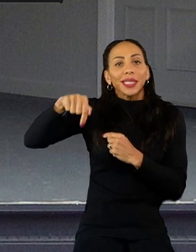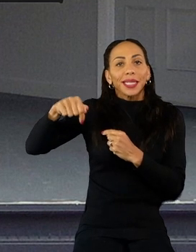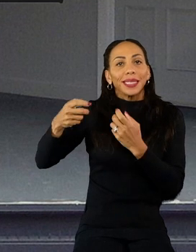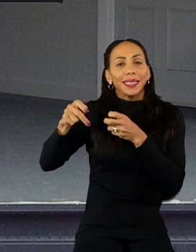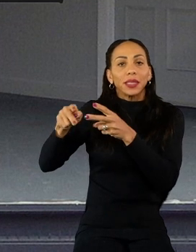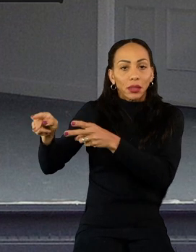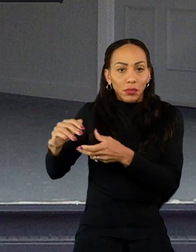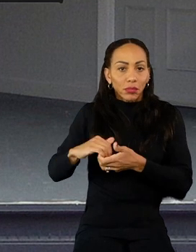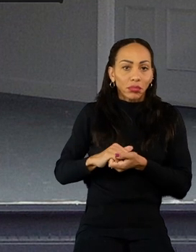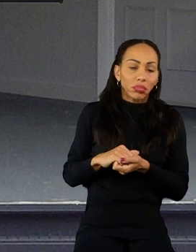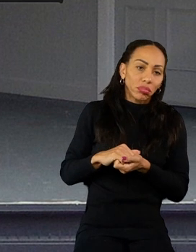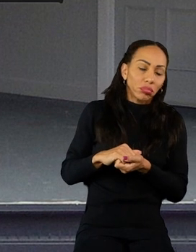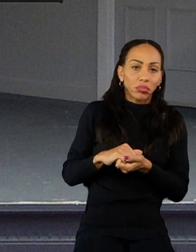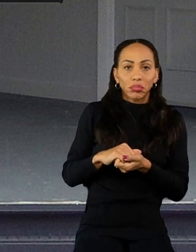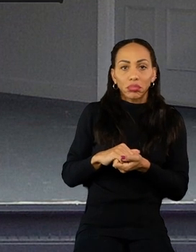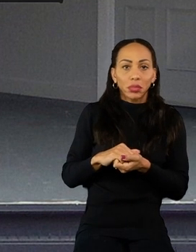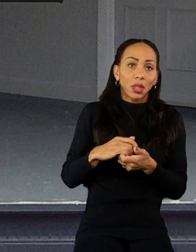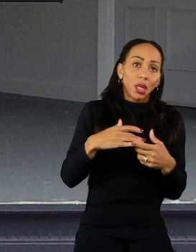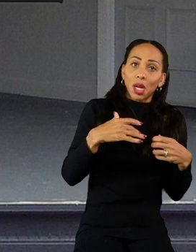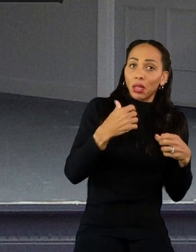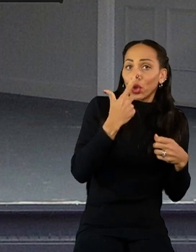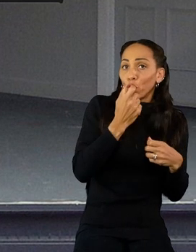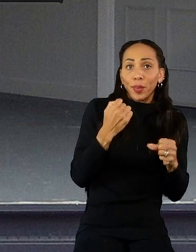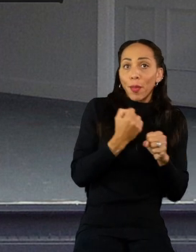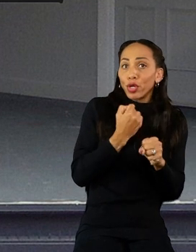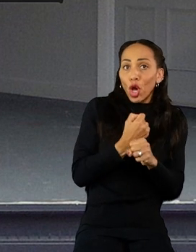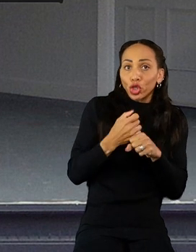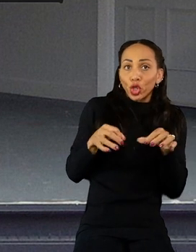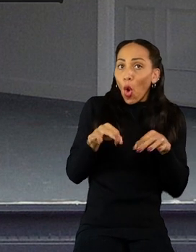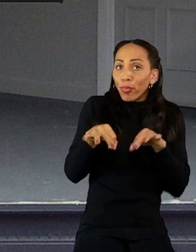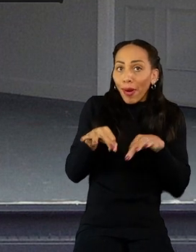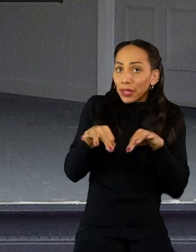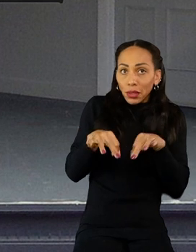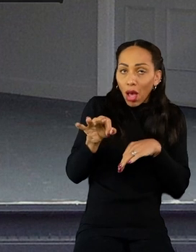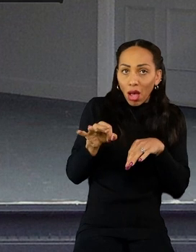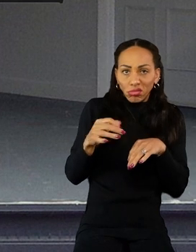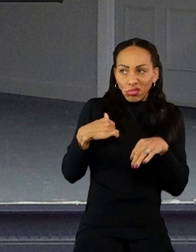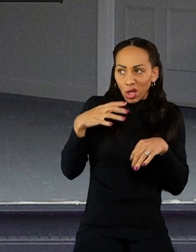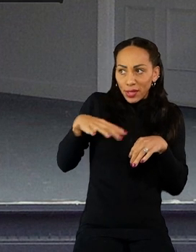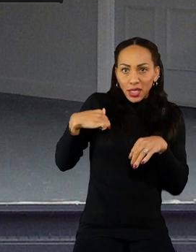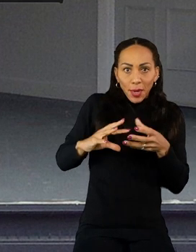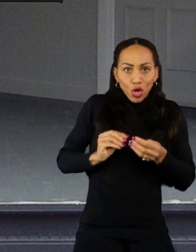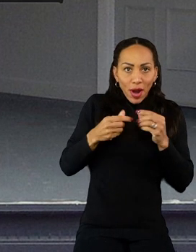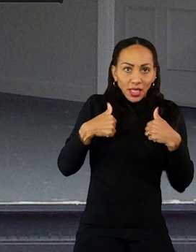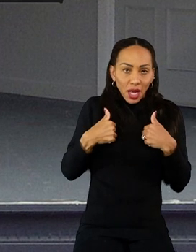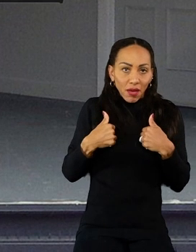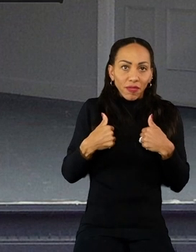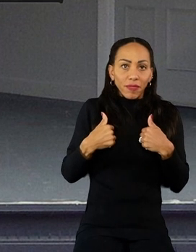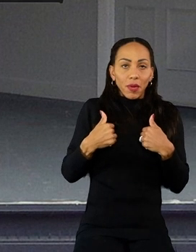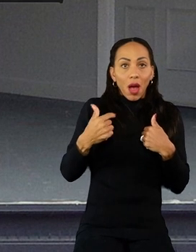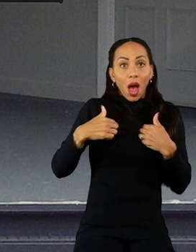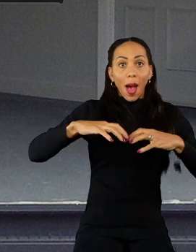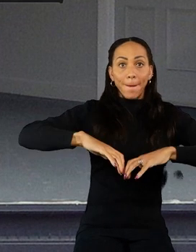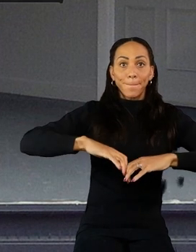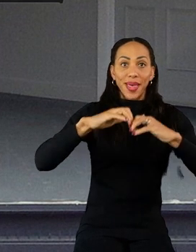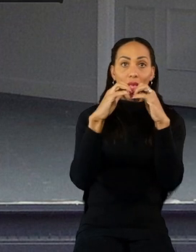But that person can just be like a production desk operator. They don't necessarily have to be a creative person. They